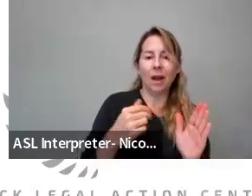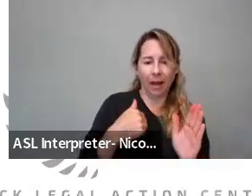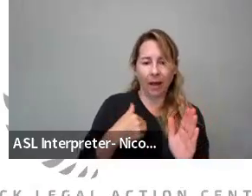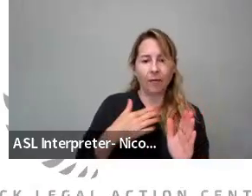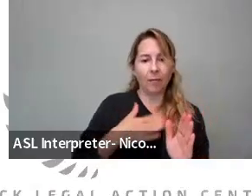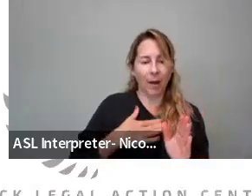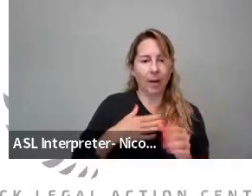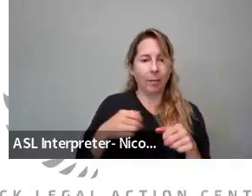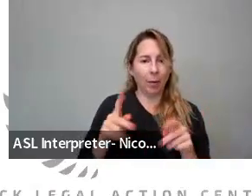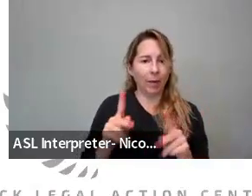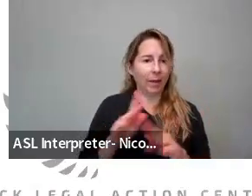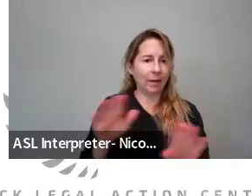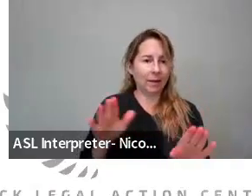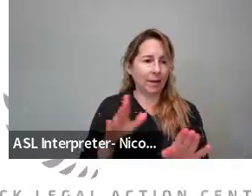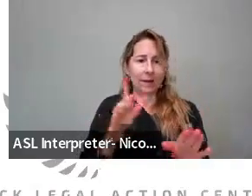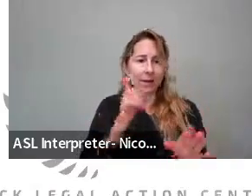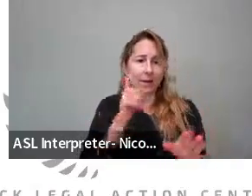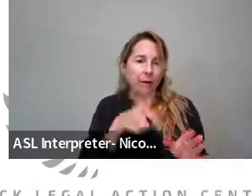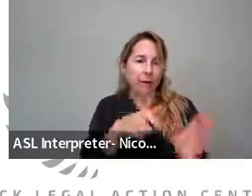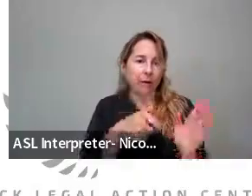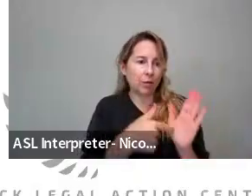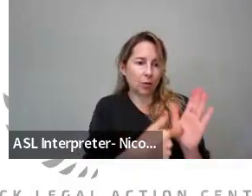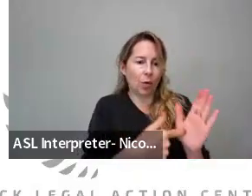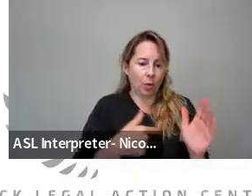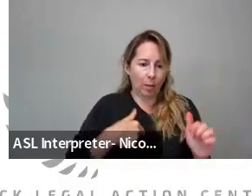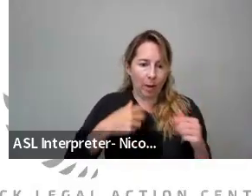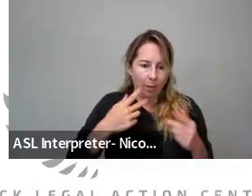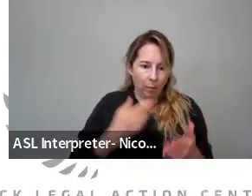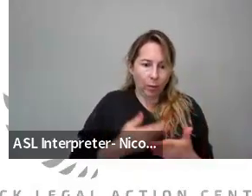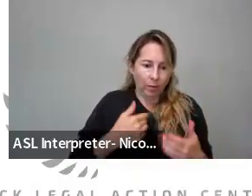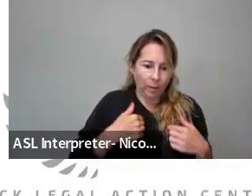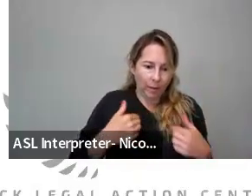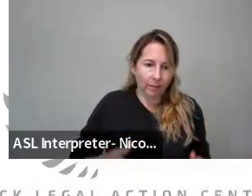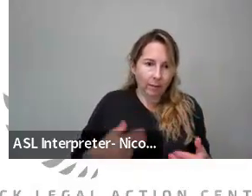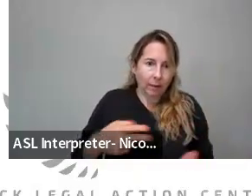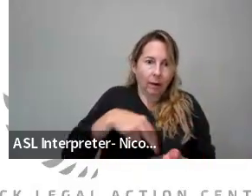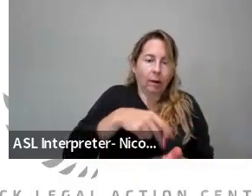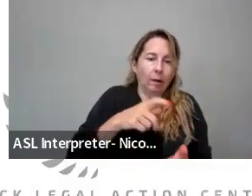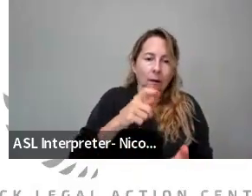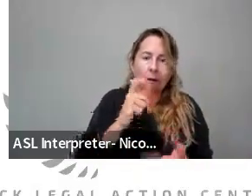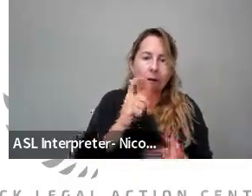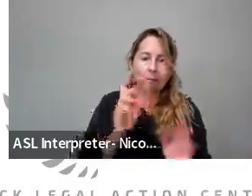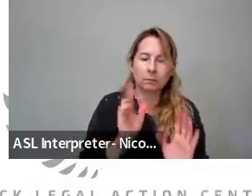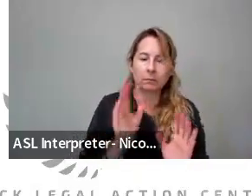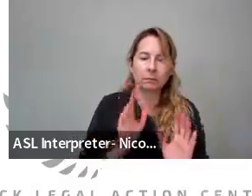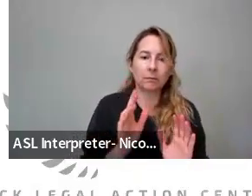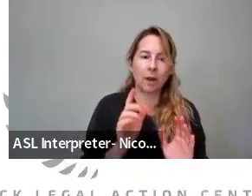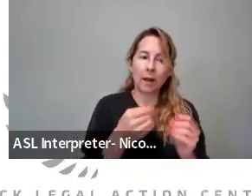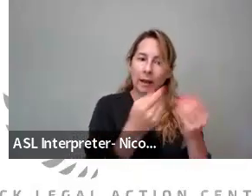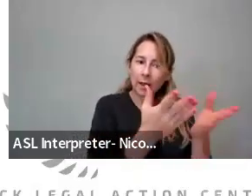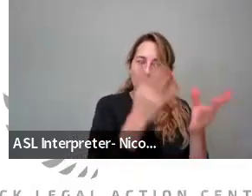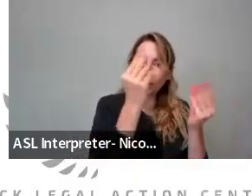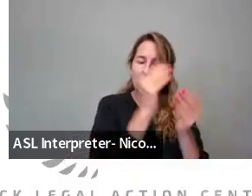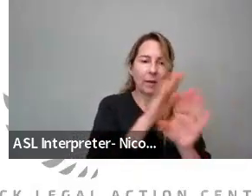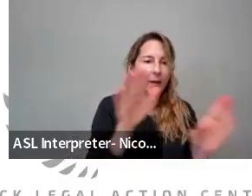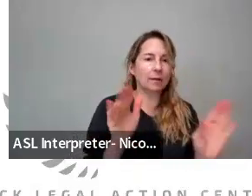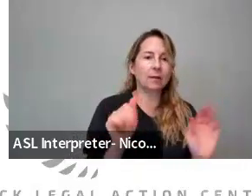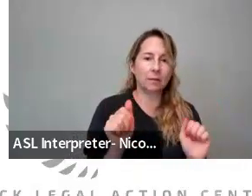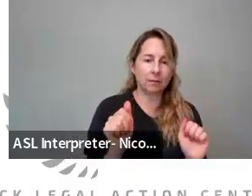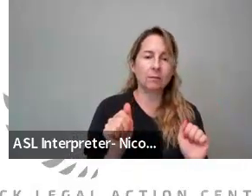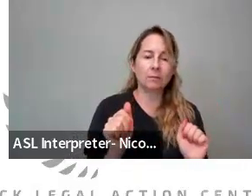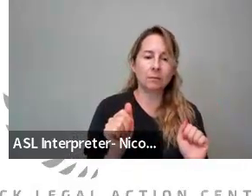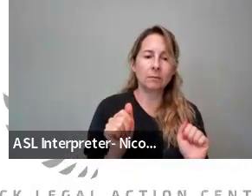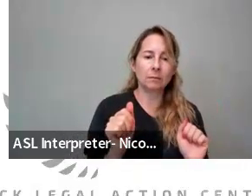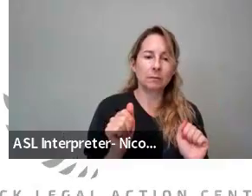example. It's sufficient that I have given you information, and even more so if the information is from a